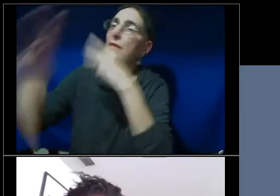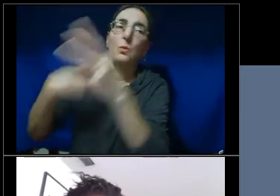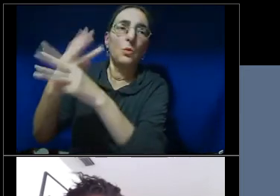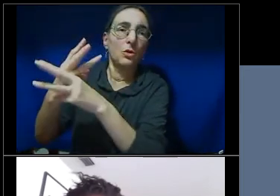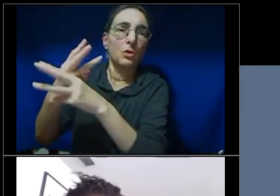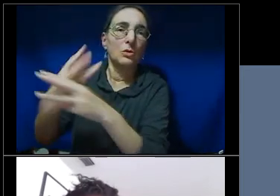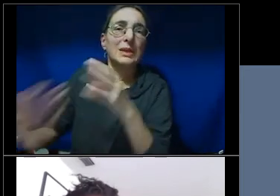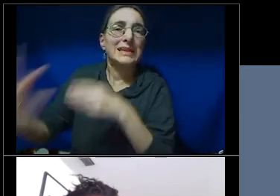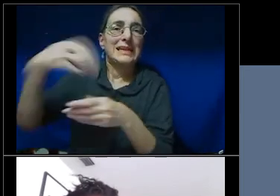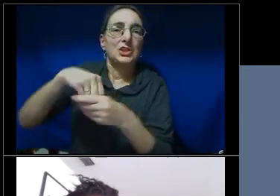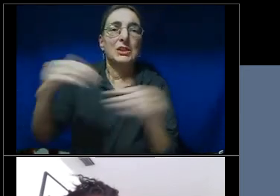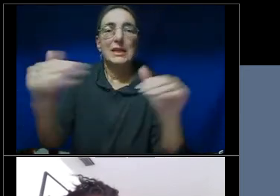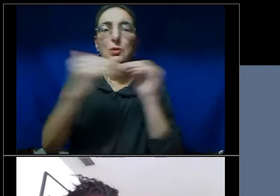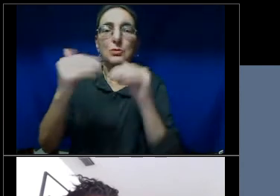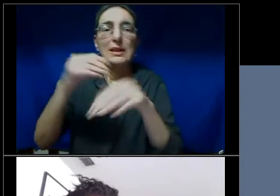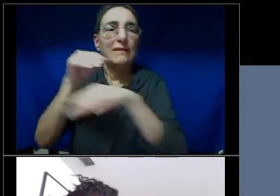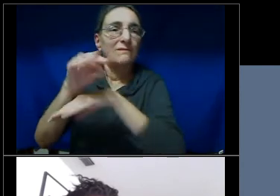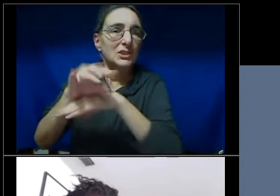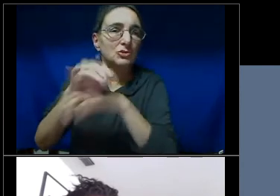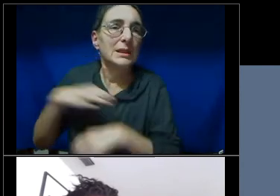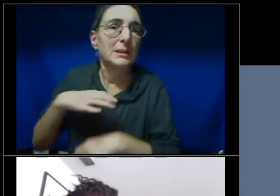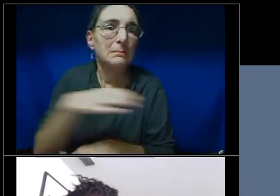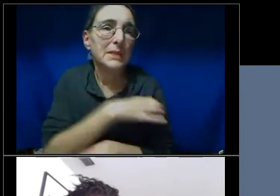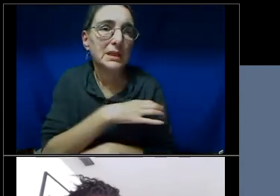engaging in equity advisory committees?